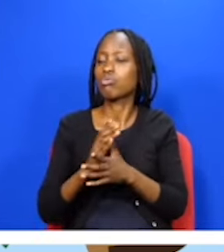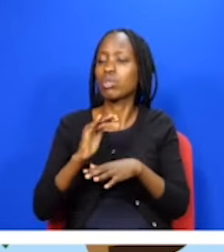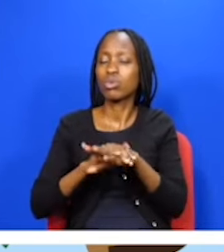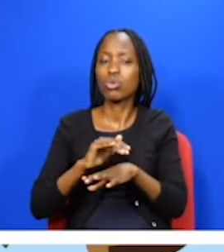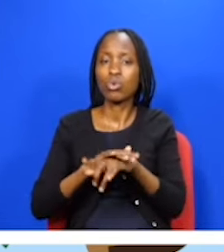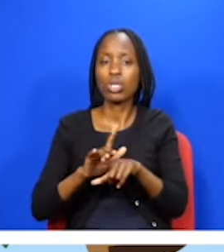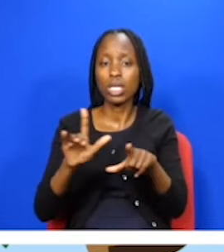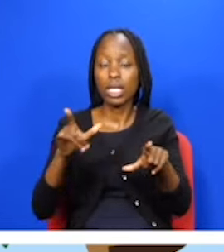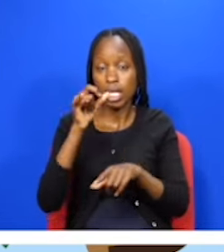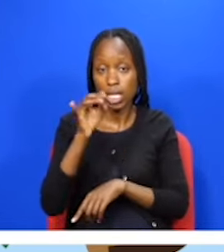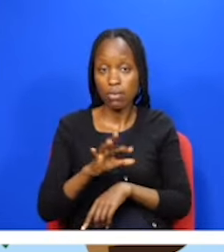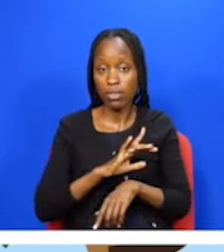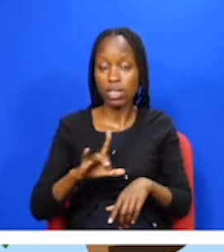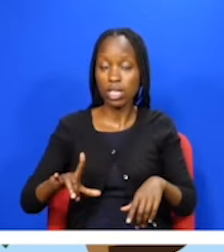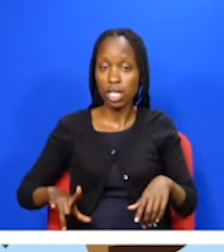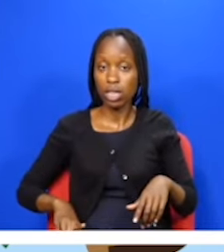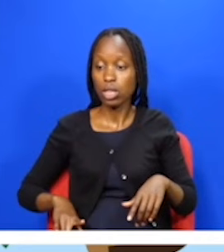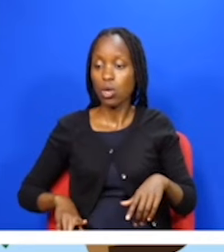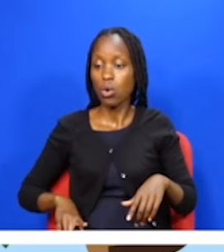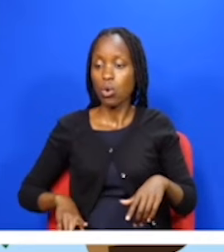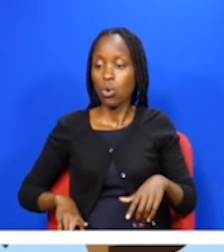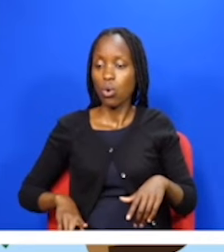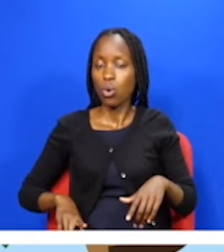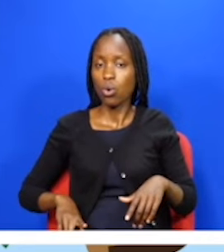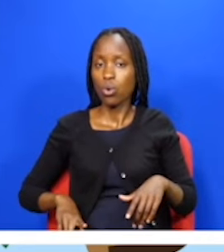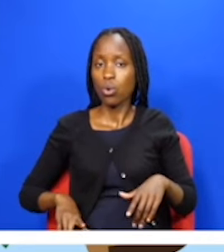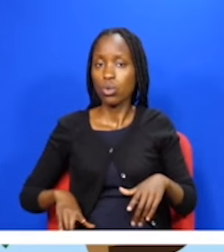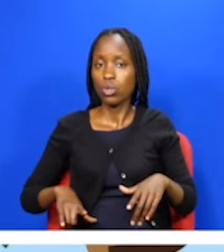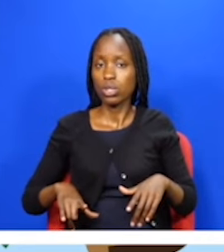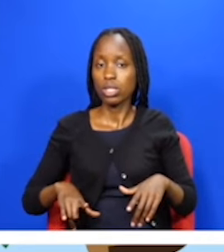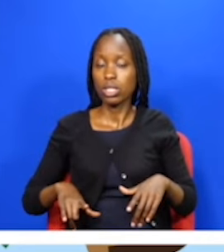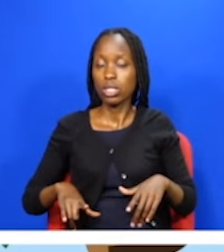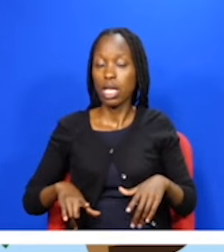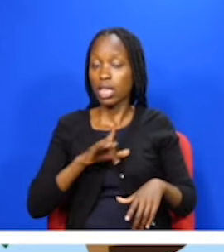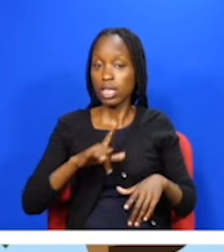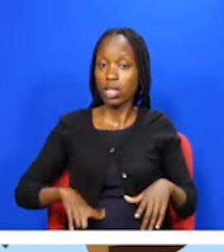the Lord delights in us, he will bring us into this land.